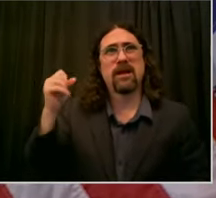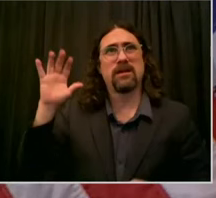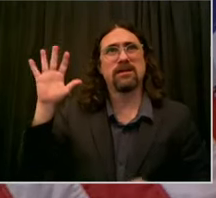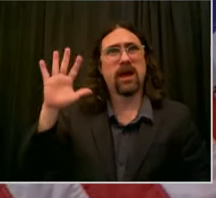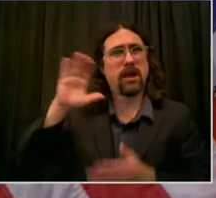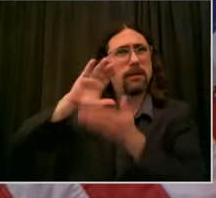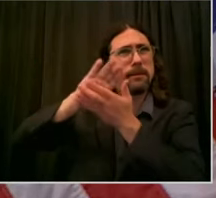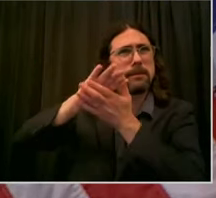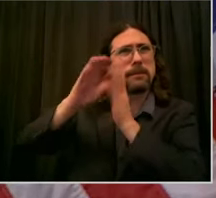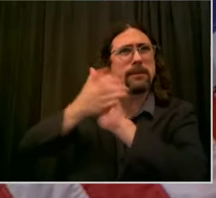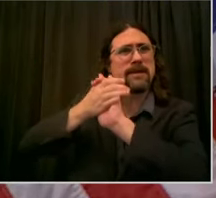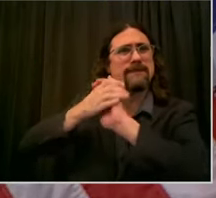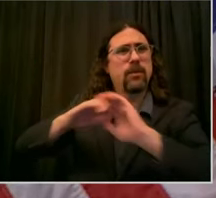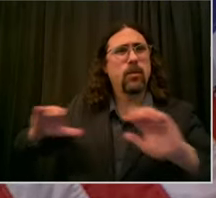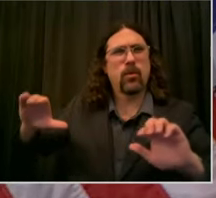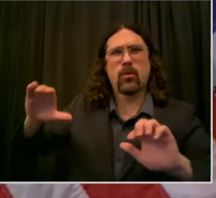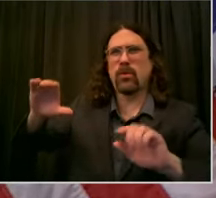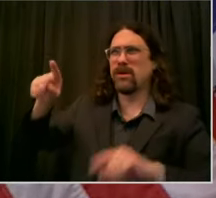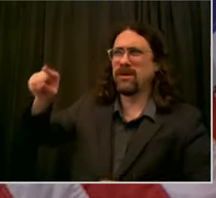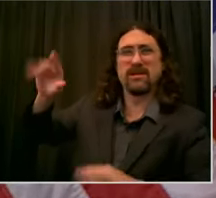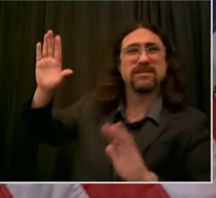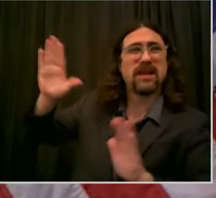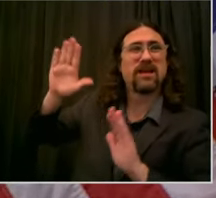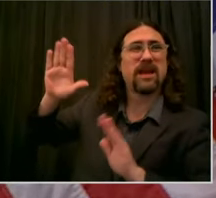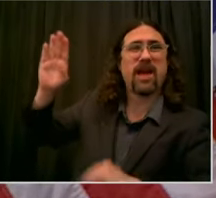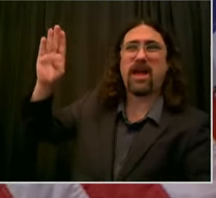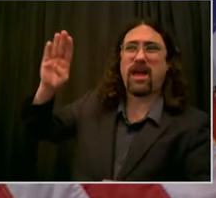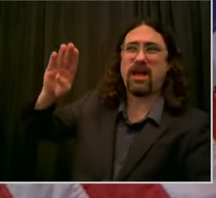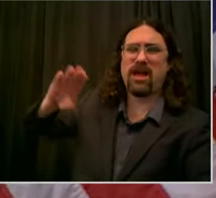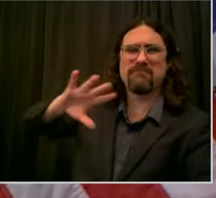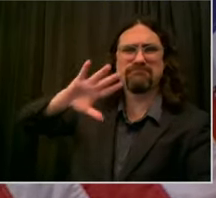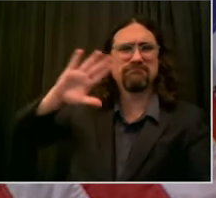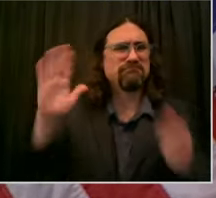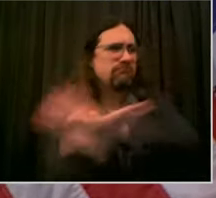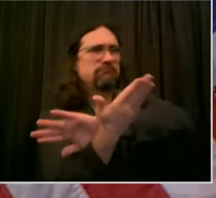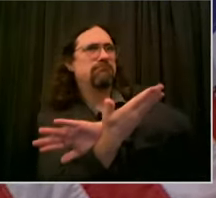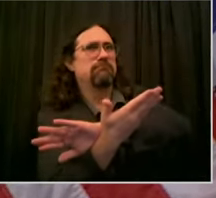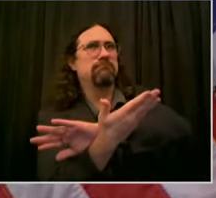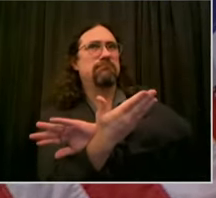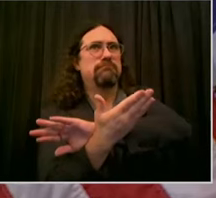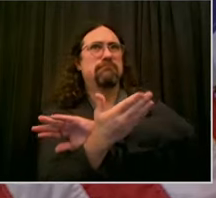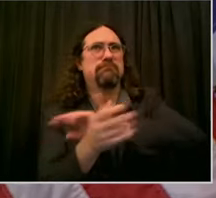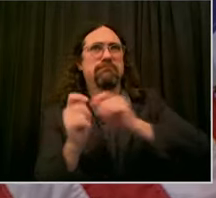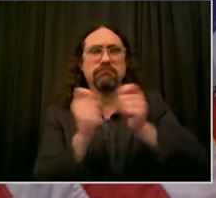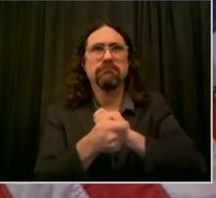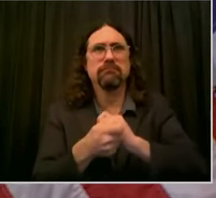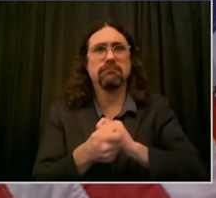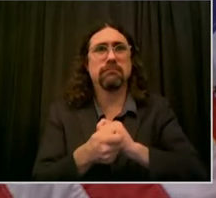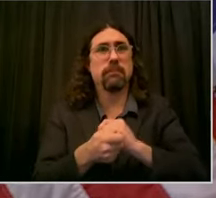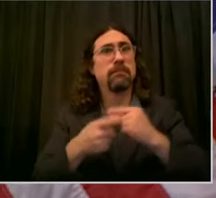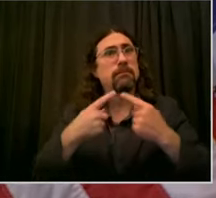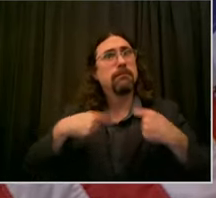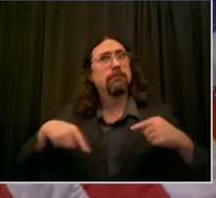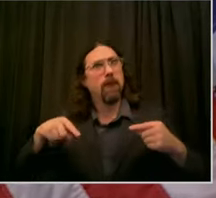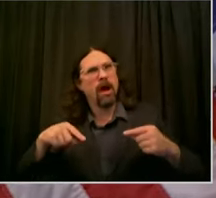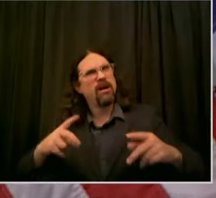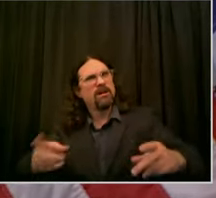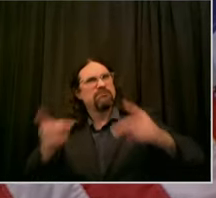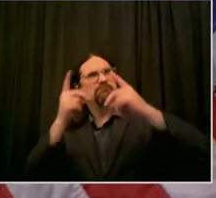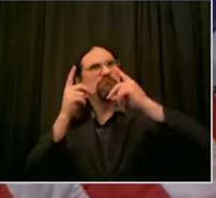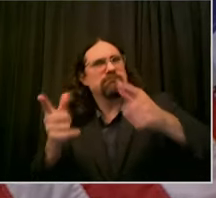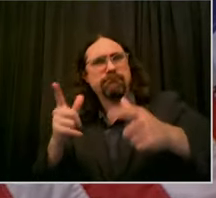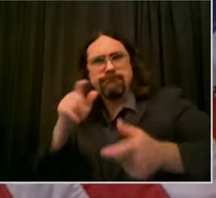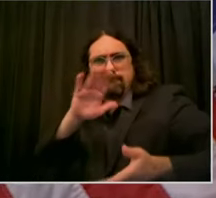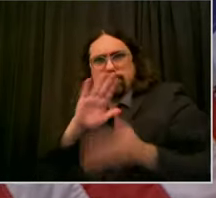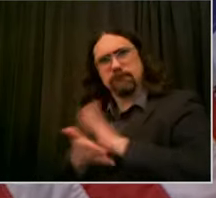adjustment for Monday, saw something really troubling Monday night, made a much deeper adjustment, and you saw a very different reality on Tuesday night, and that's where we're going